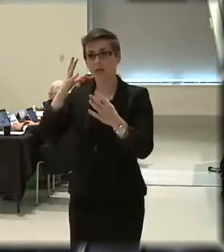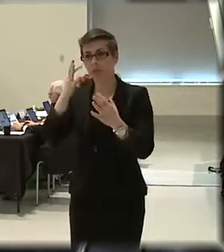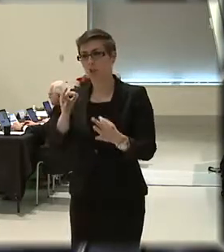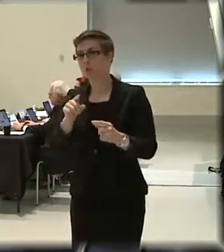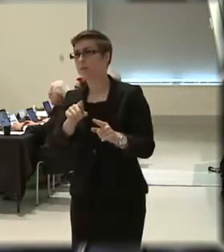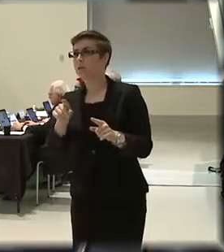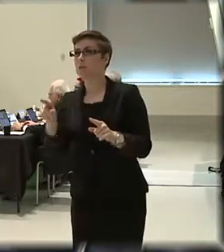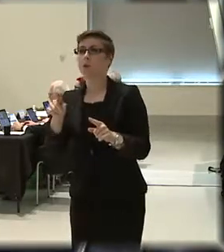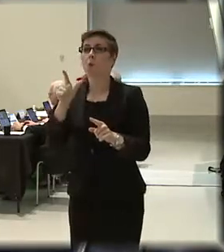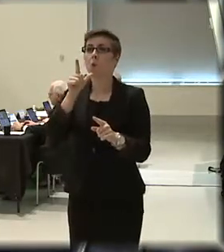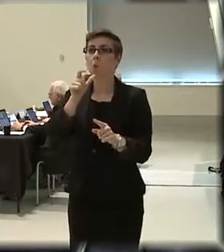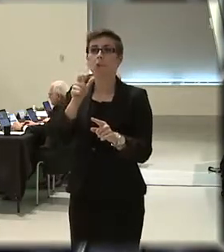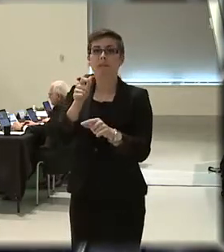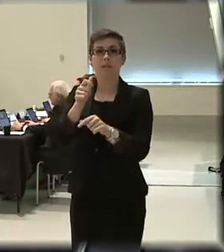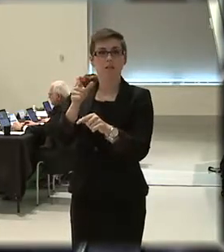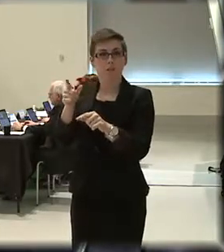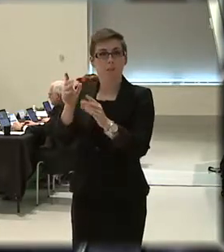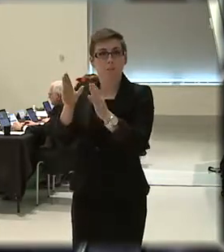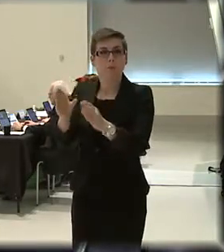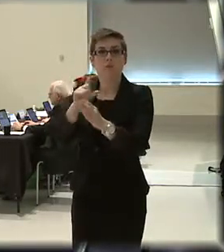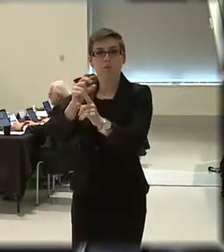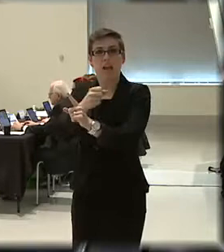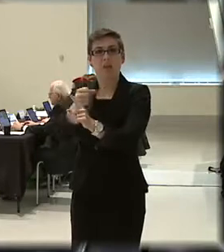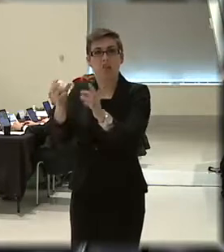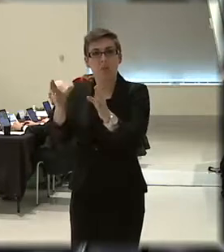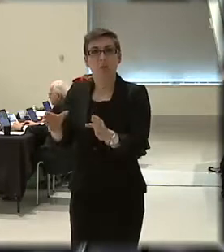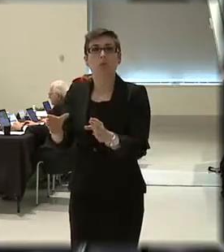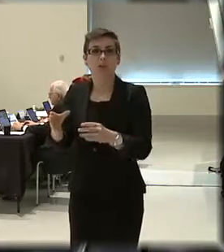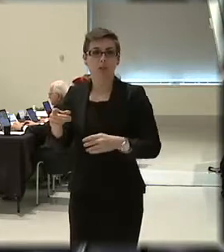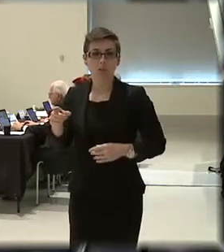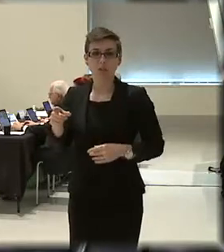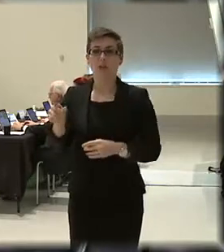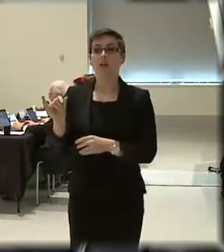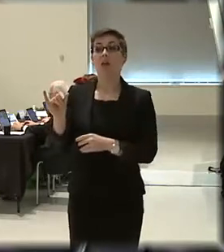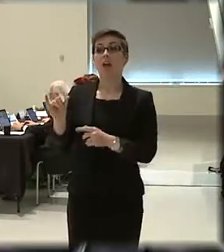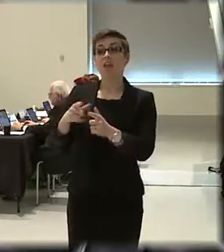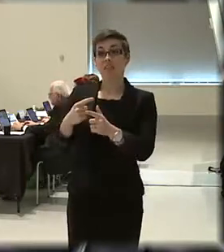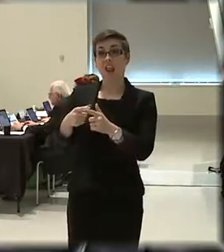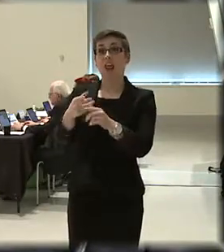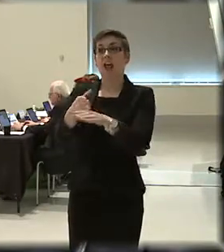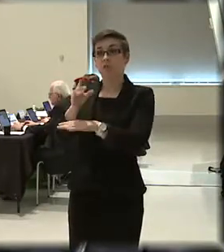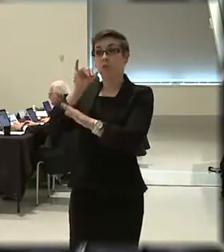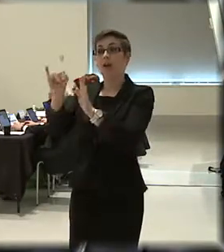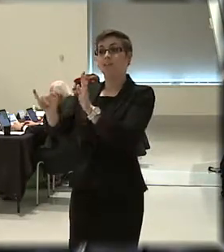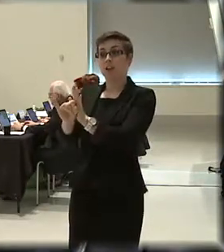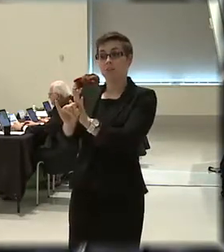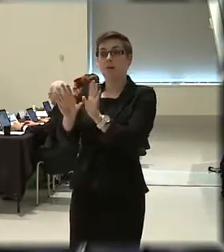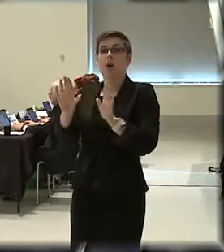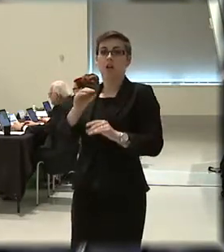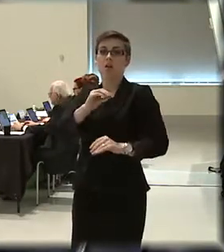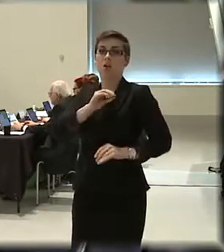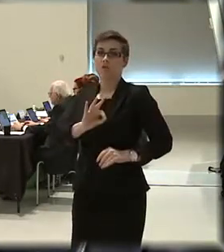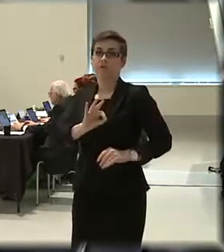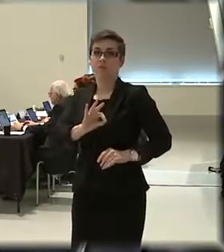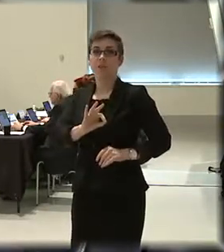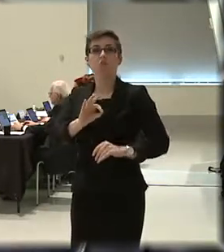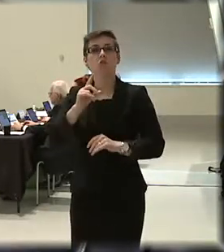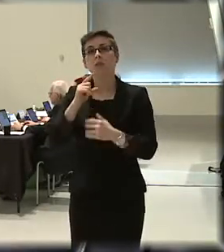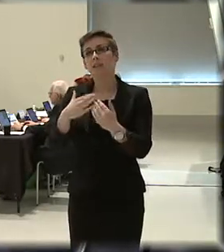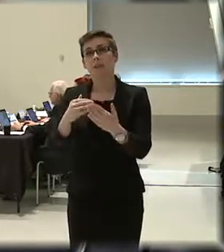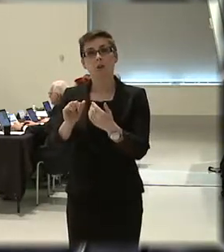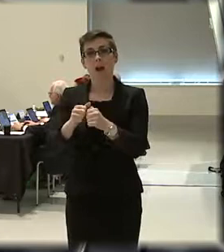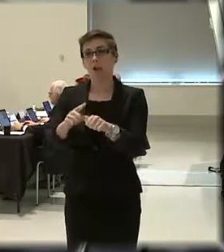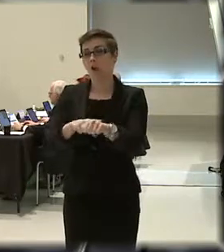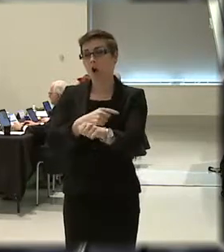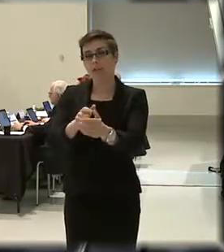an arrest, and then once that body is taken away, that's when we turn it off. So however long it takes, and again,